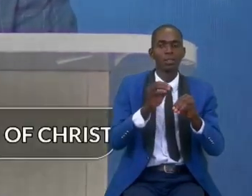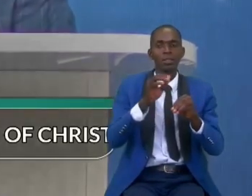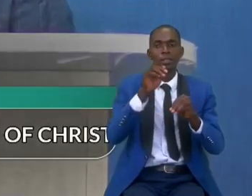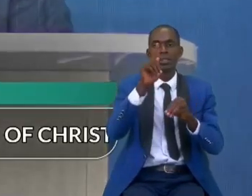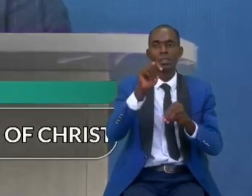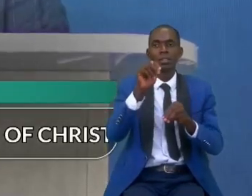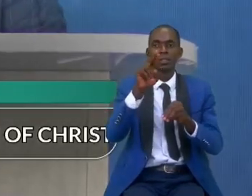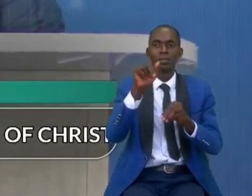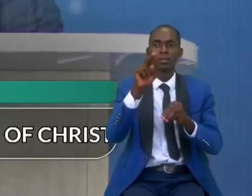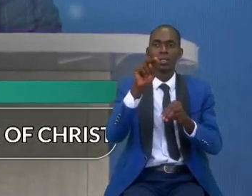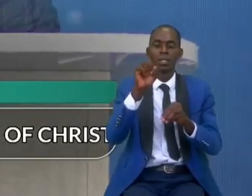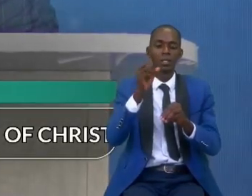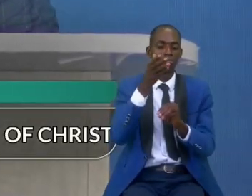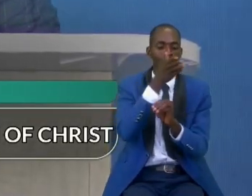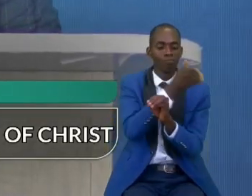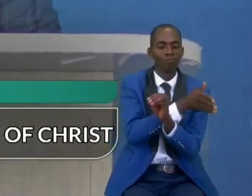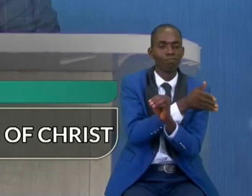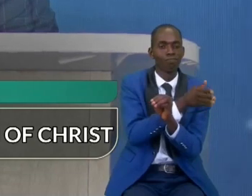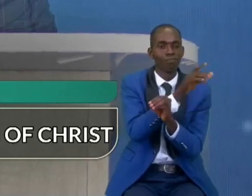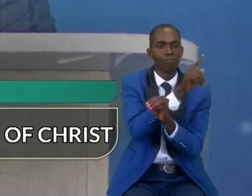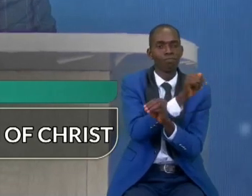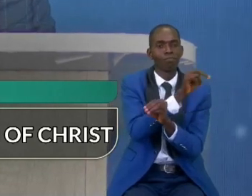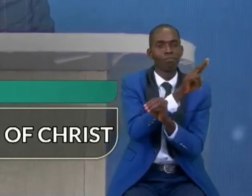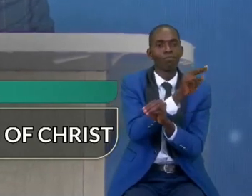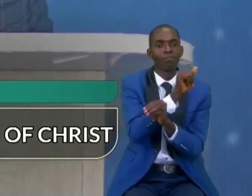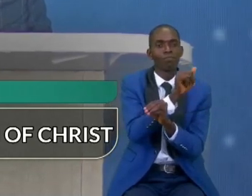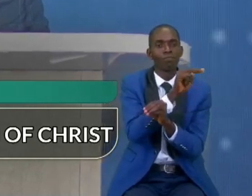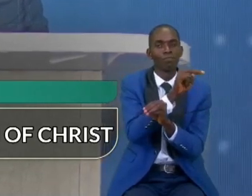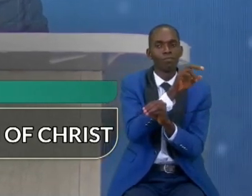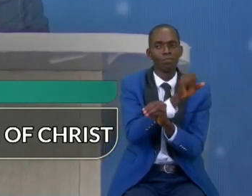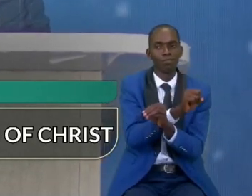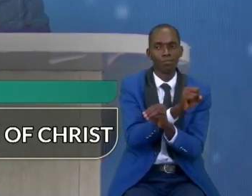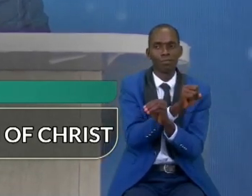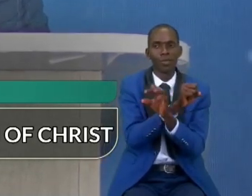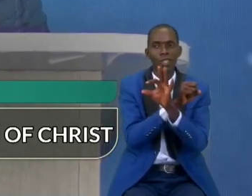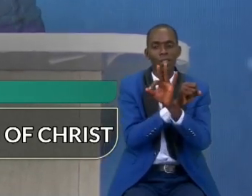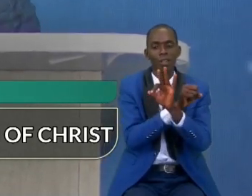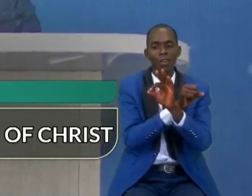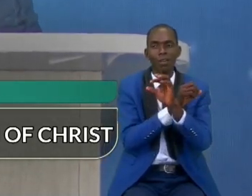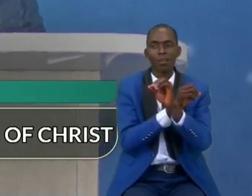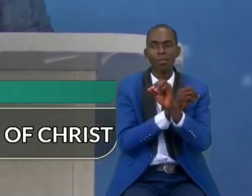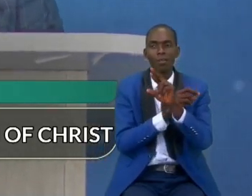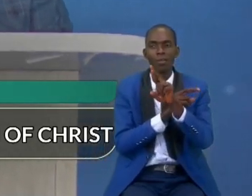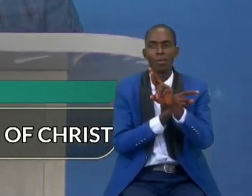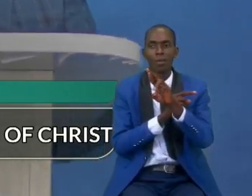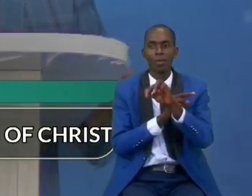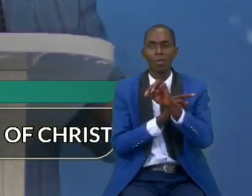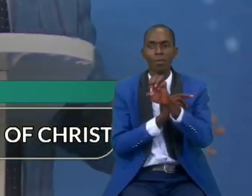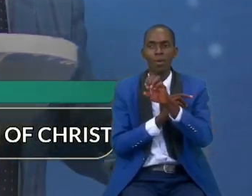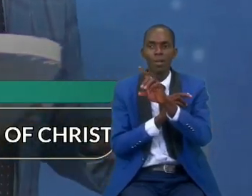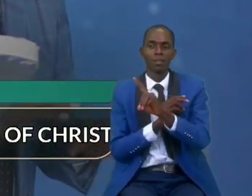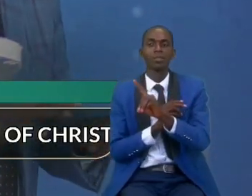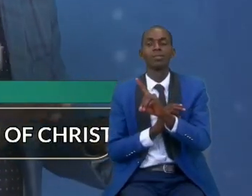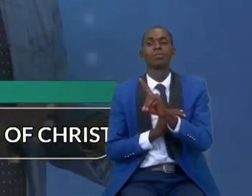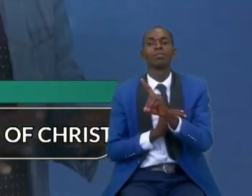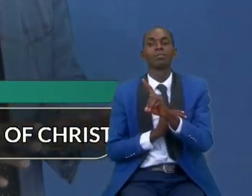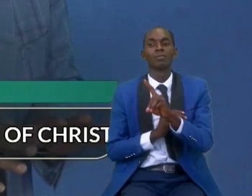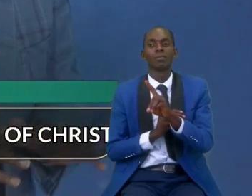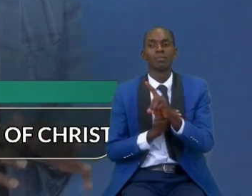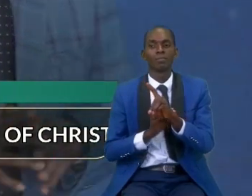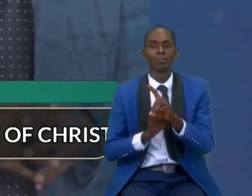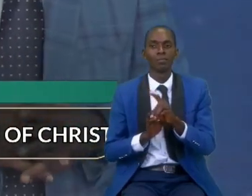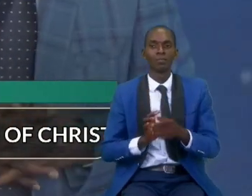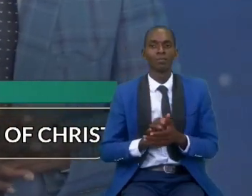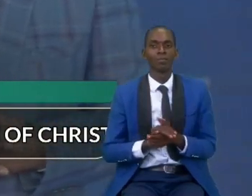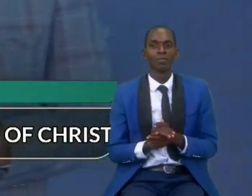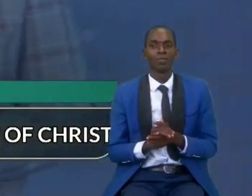transformed by the intervention of Christ. The Lord will intervene in your life